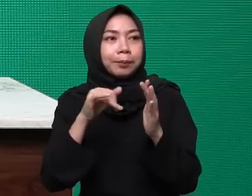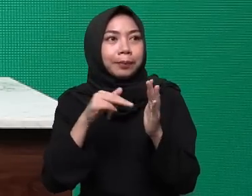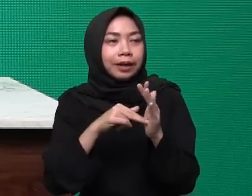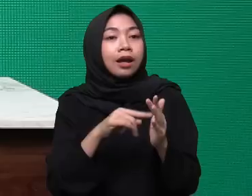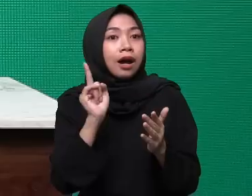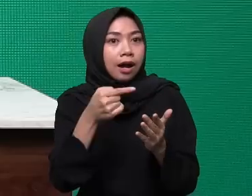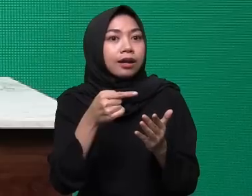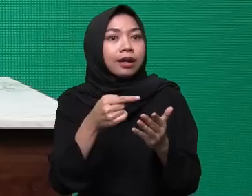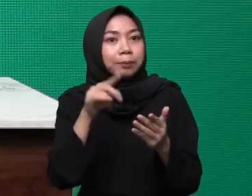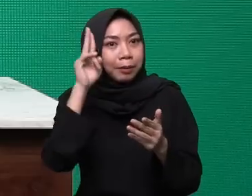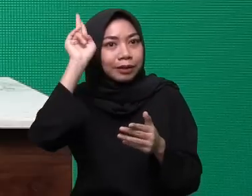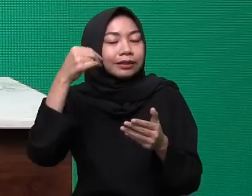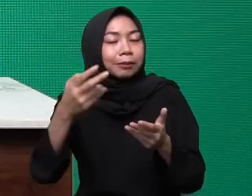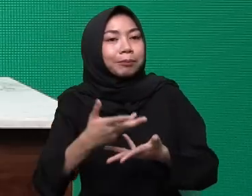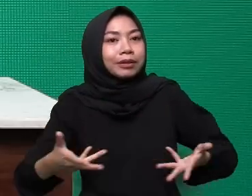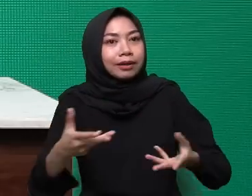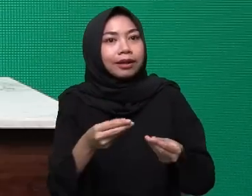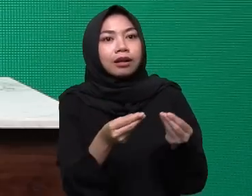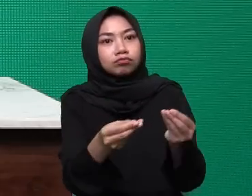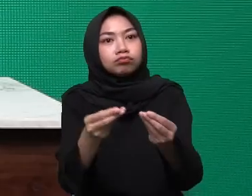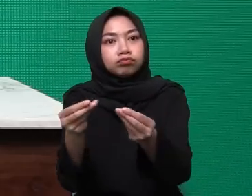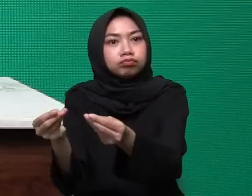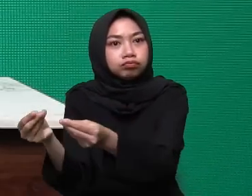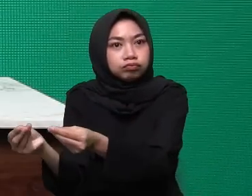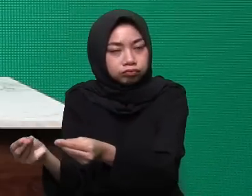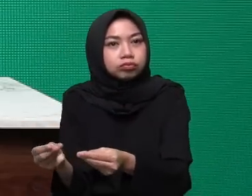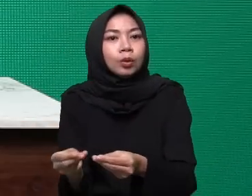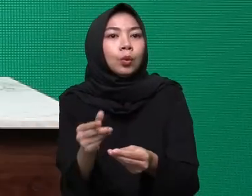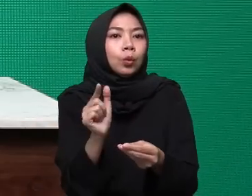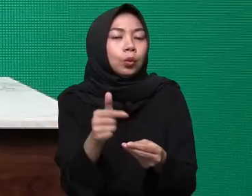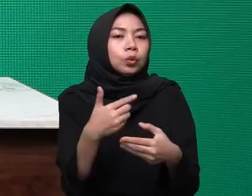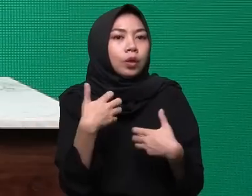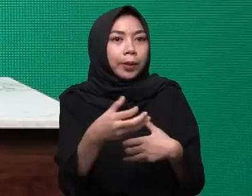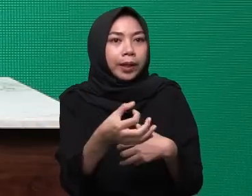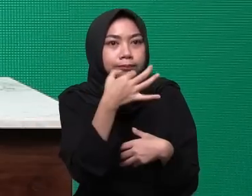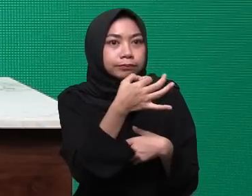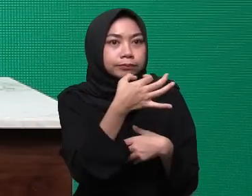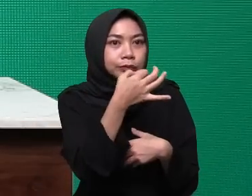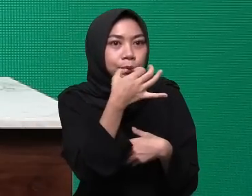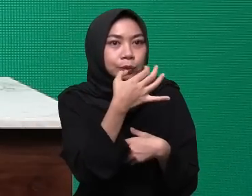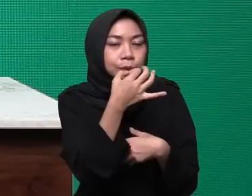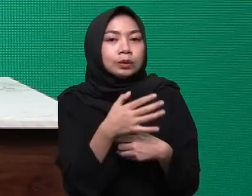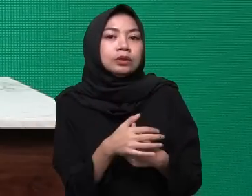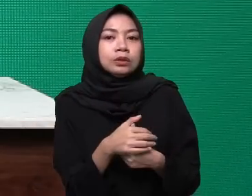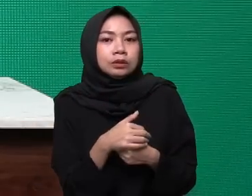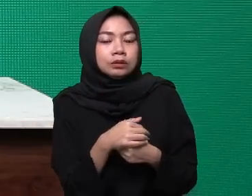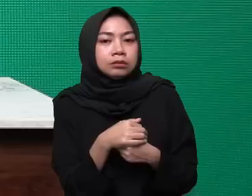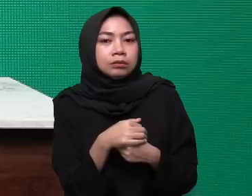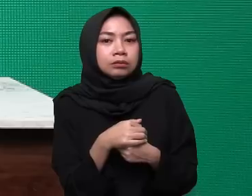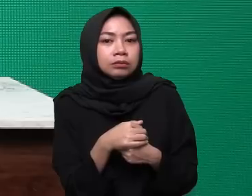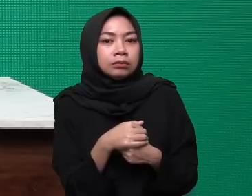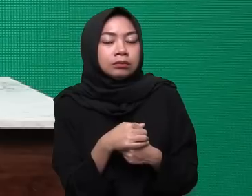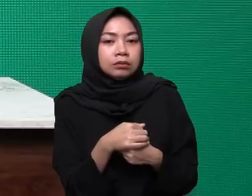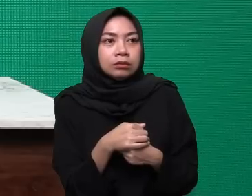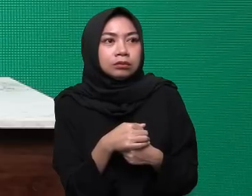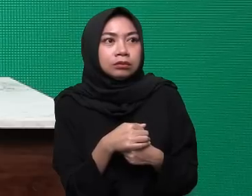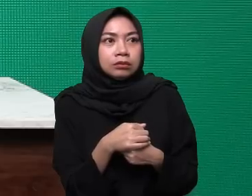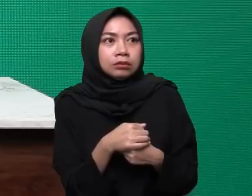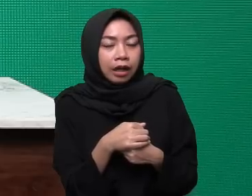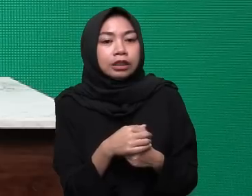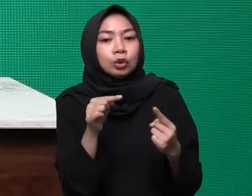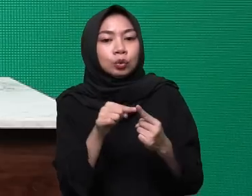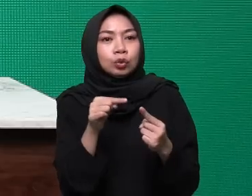vitamins to treat the clinically symptoms and appear and increase the immunity and